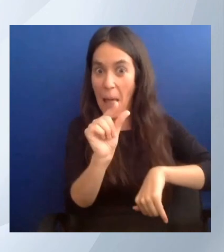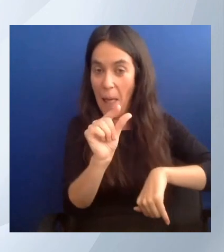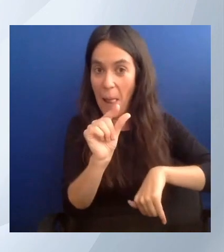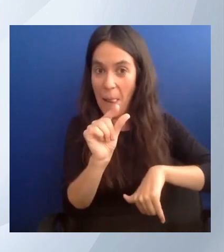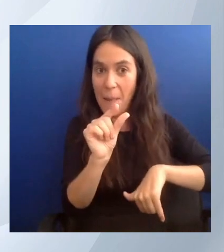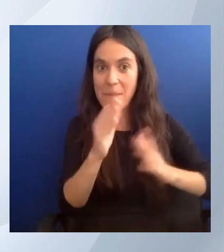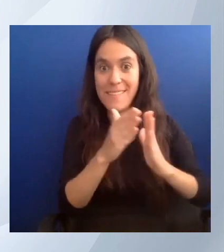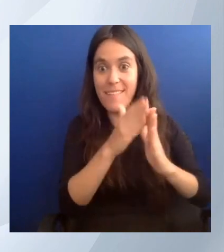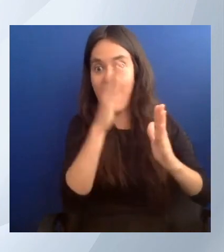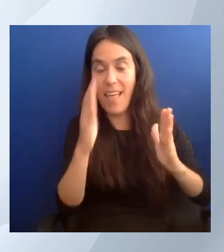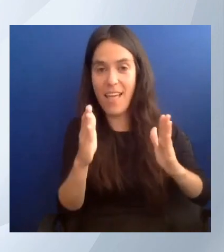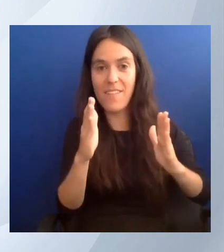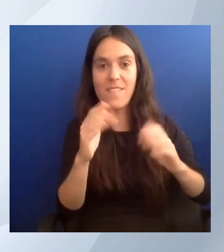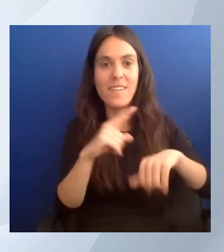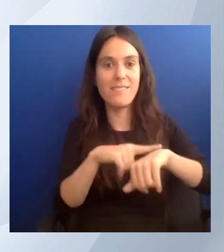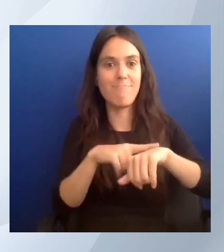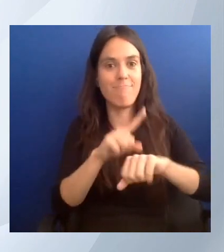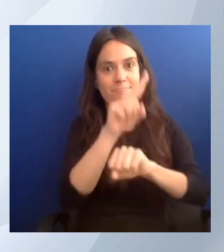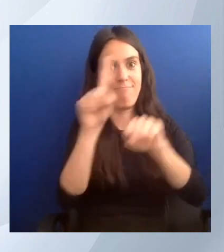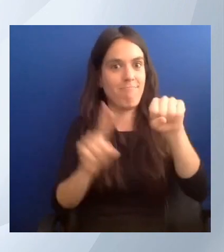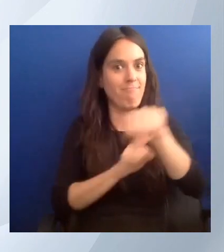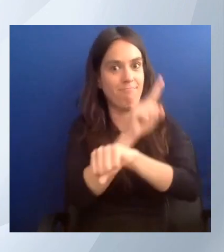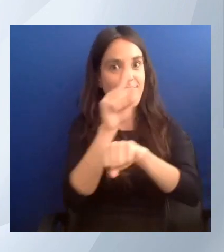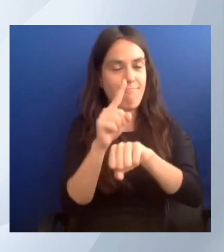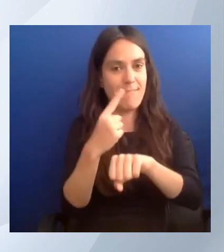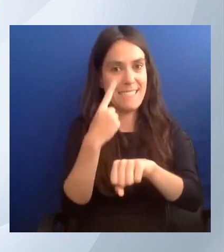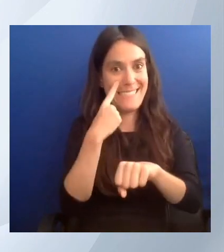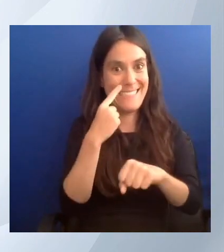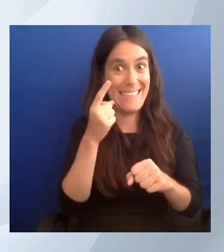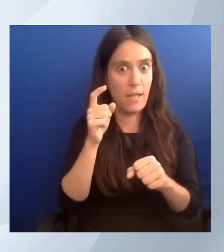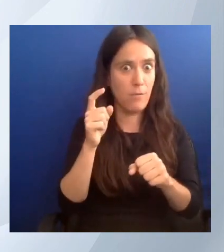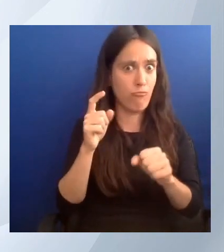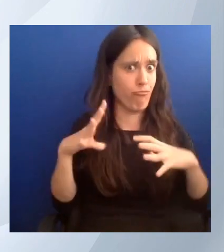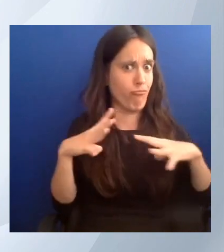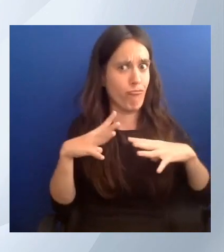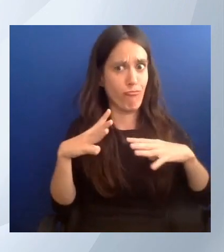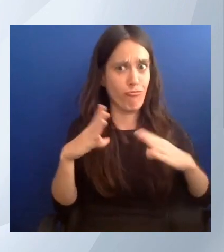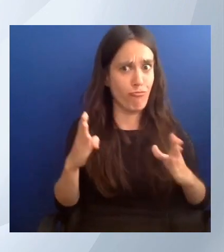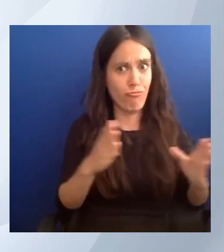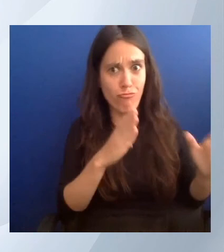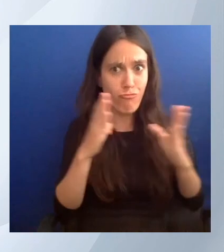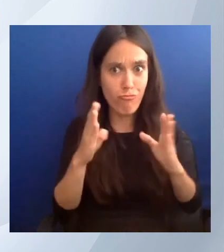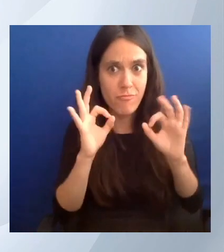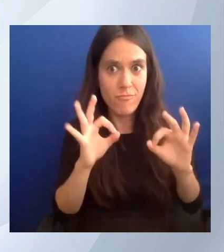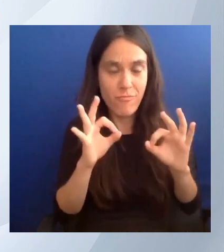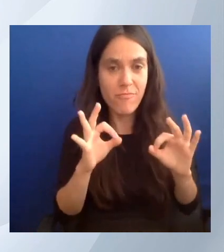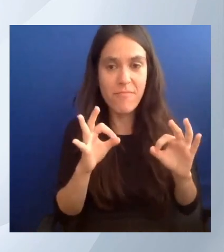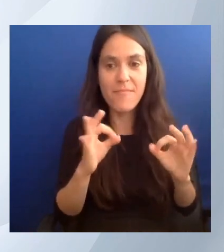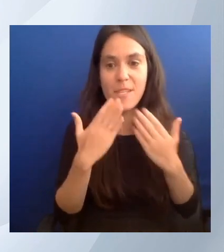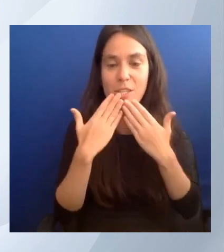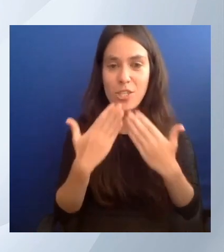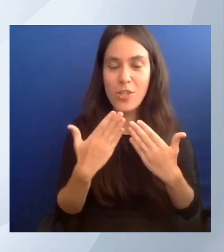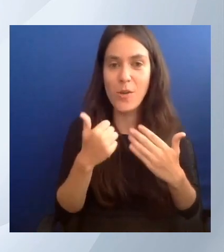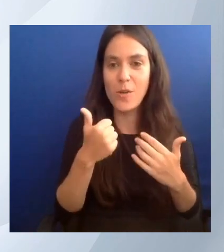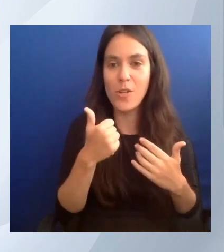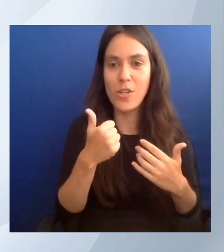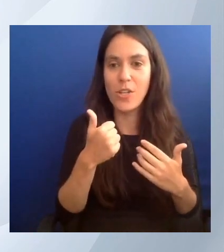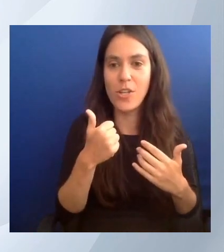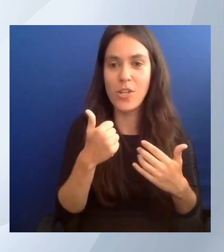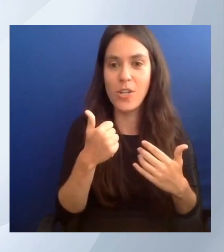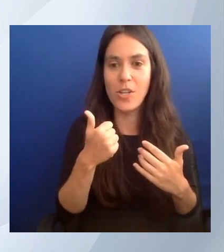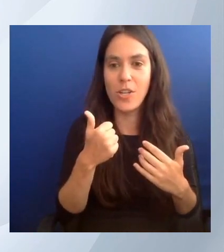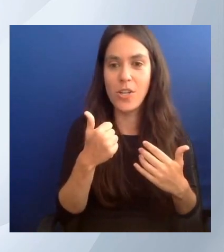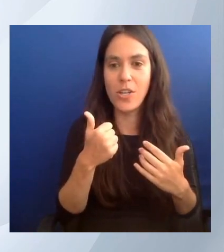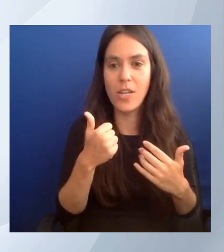will be Daniel Paulus. I see him already setting up his stuff. So that's good. He will have a session